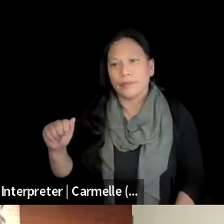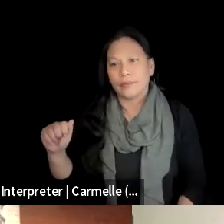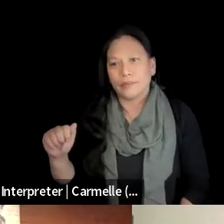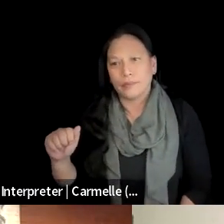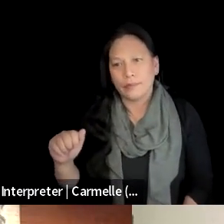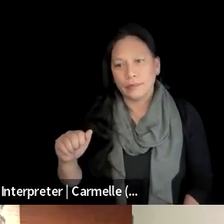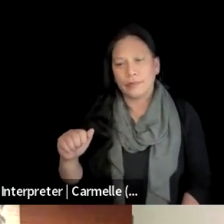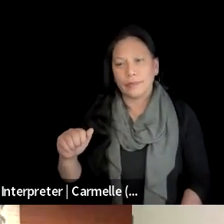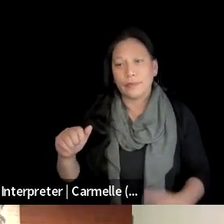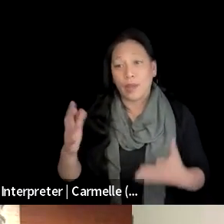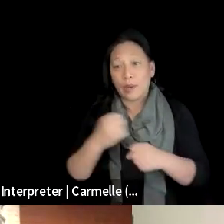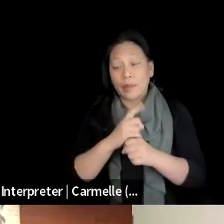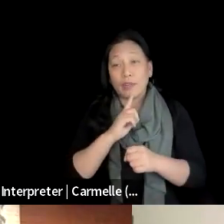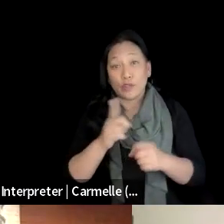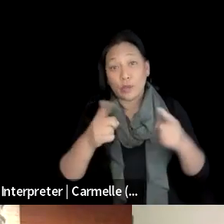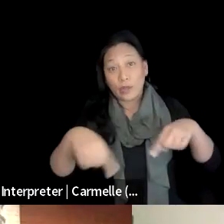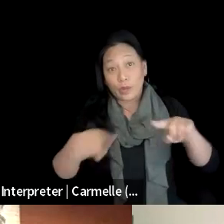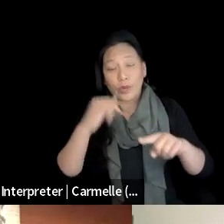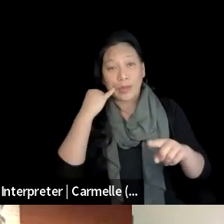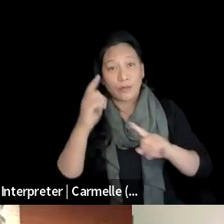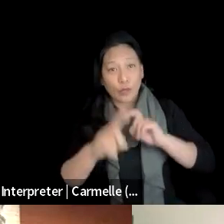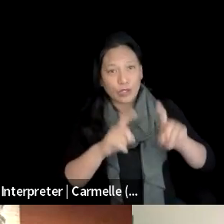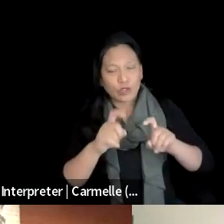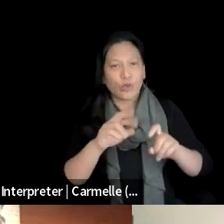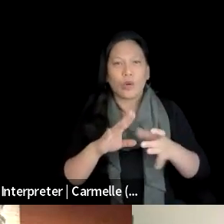question for each other, you can ask it or a response.